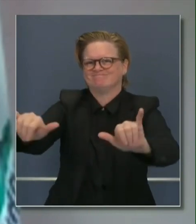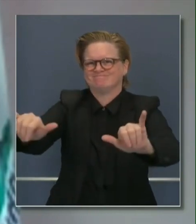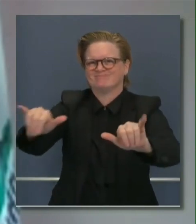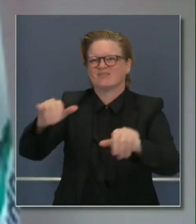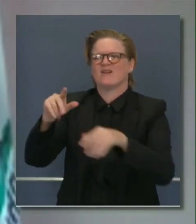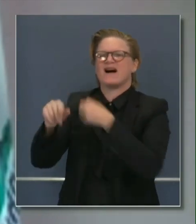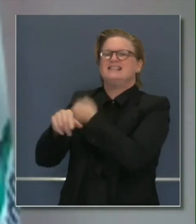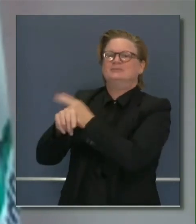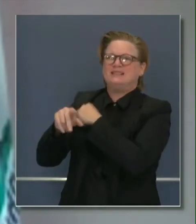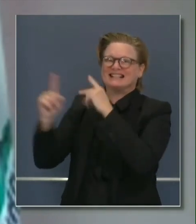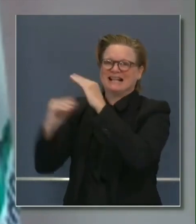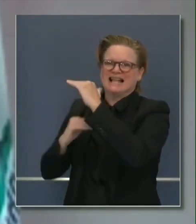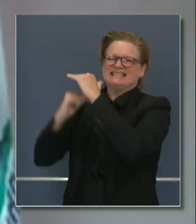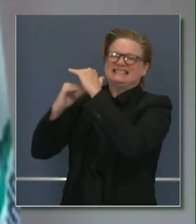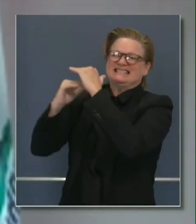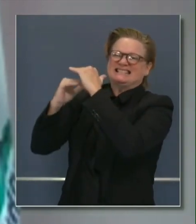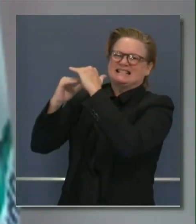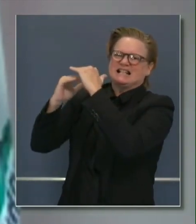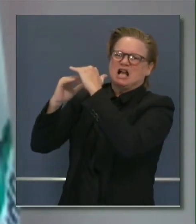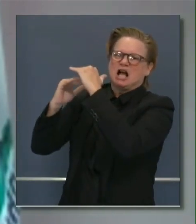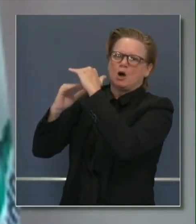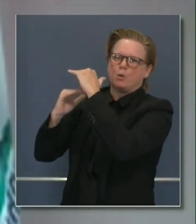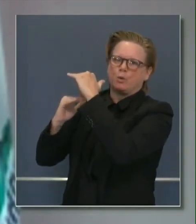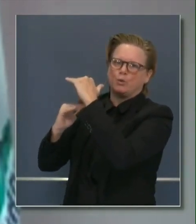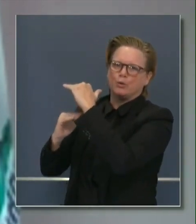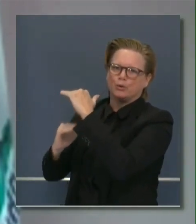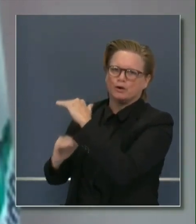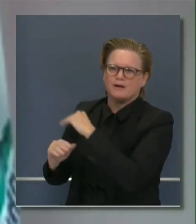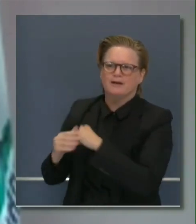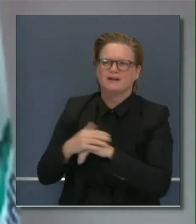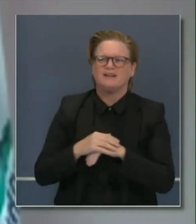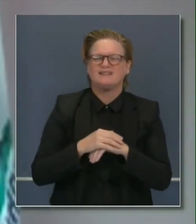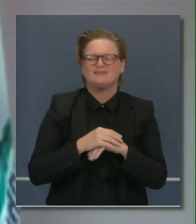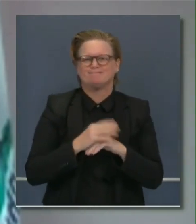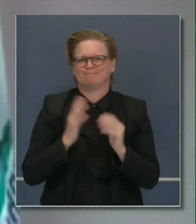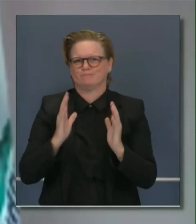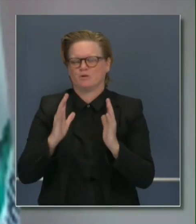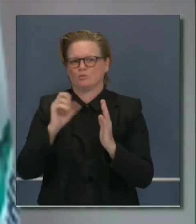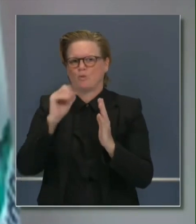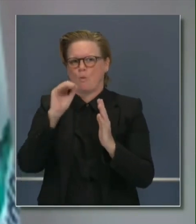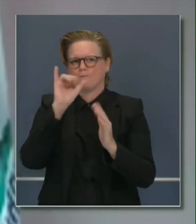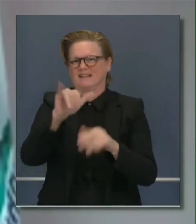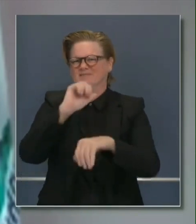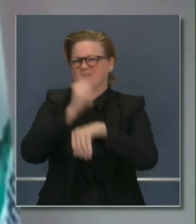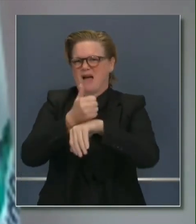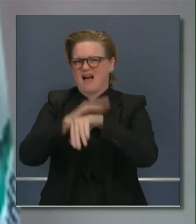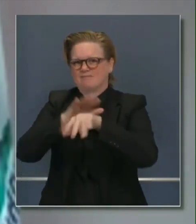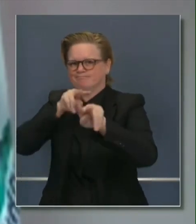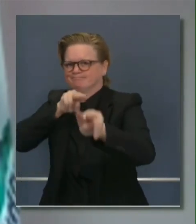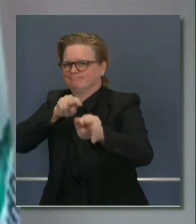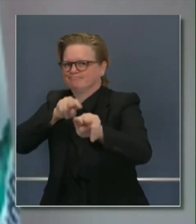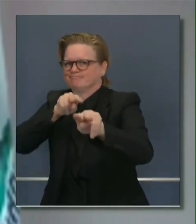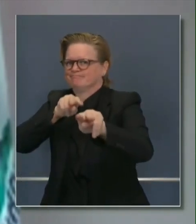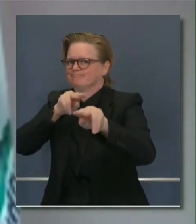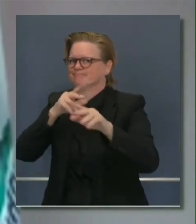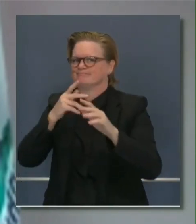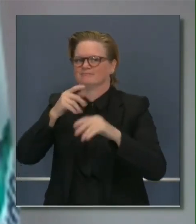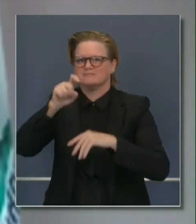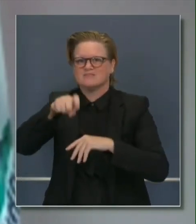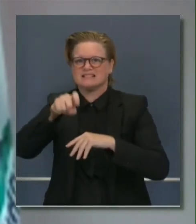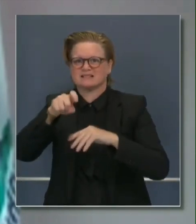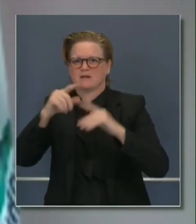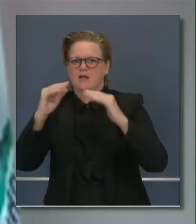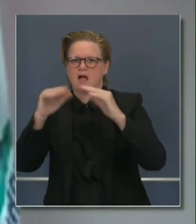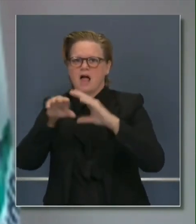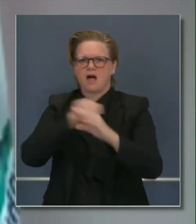know that by seeing that transmission rate come down 3 weeks after putting the order in place, that we should see